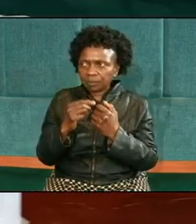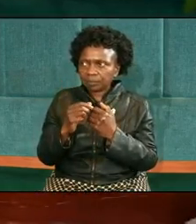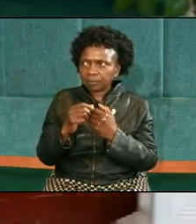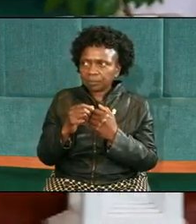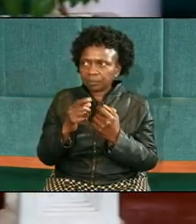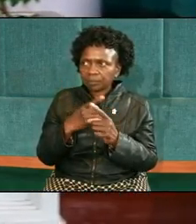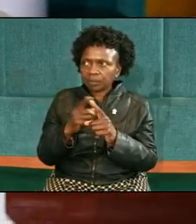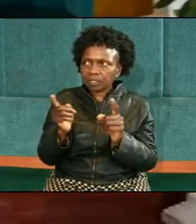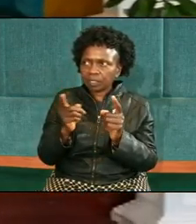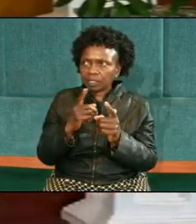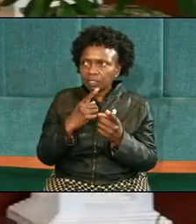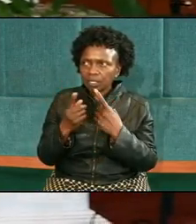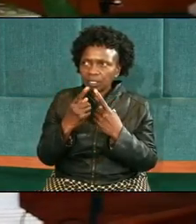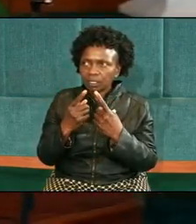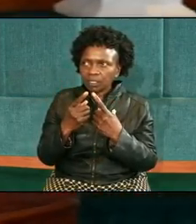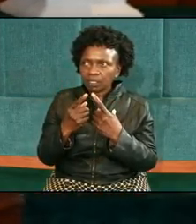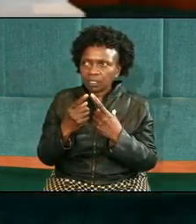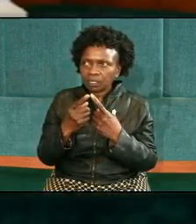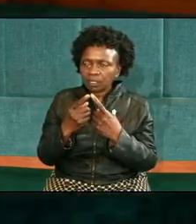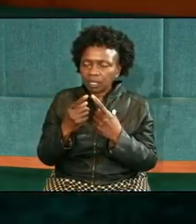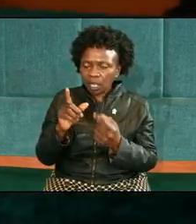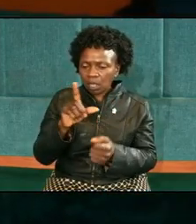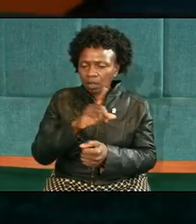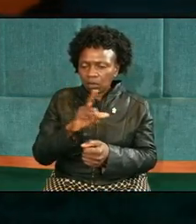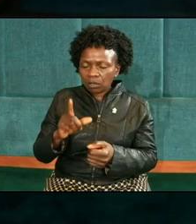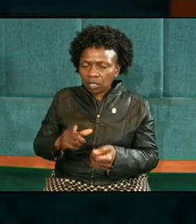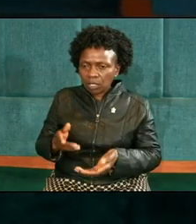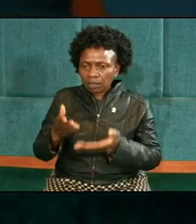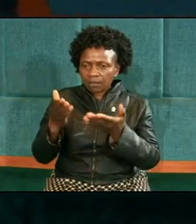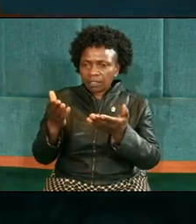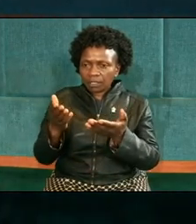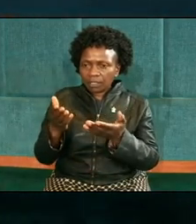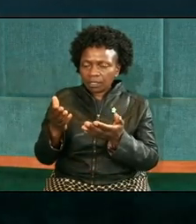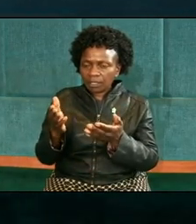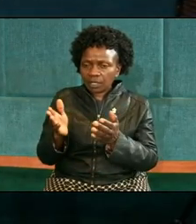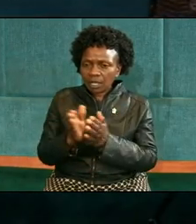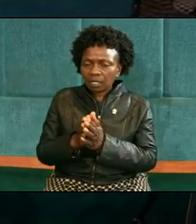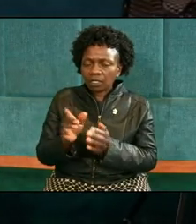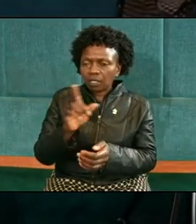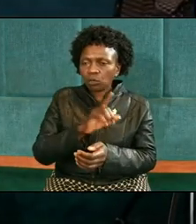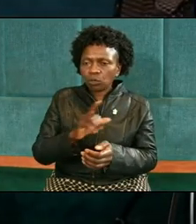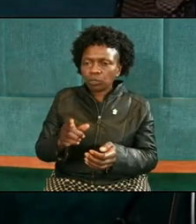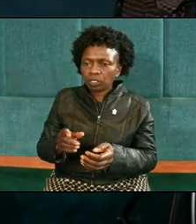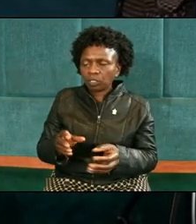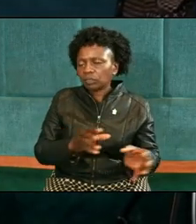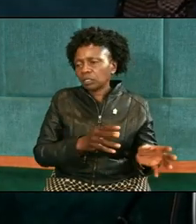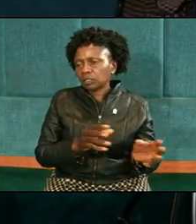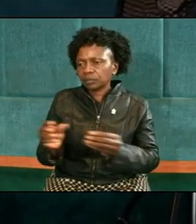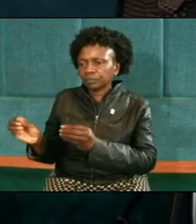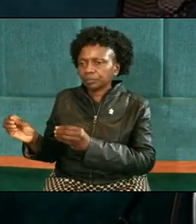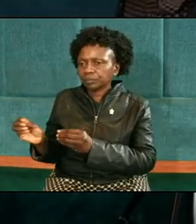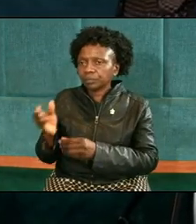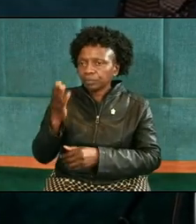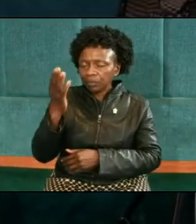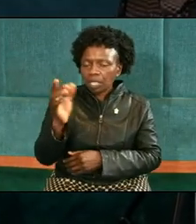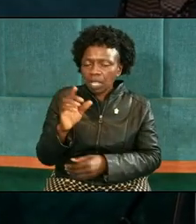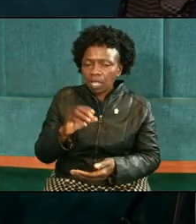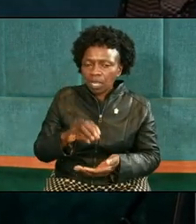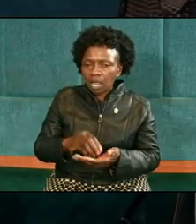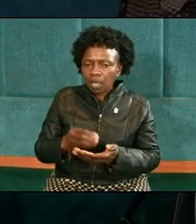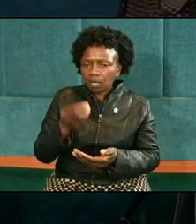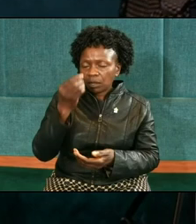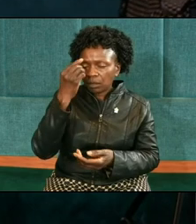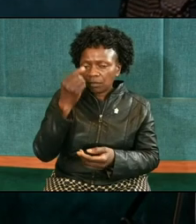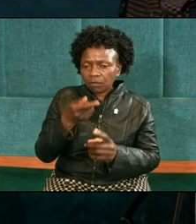But she says, "The Lord giveth and the Lord taketh away." And I learned from these,